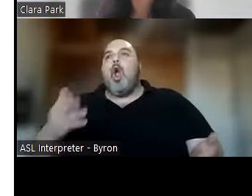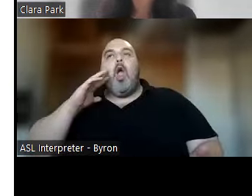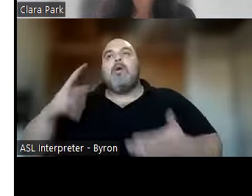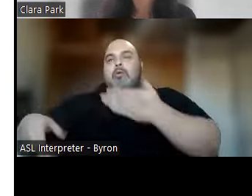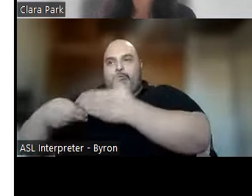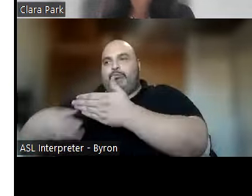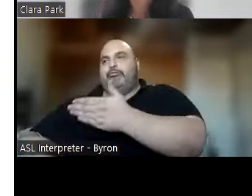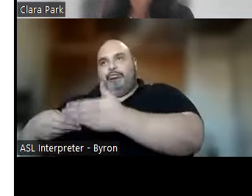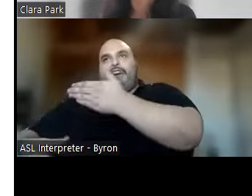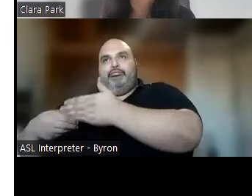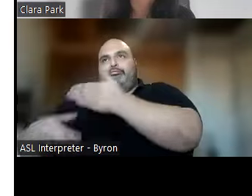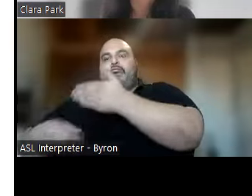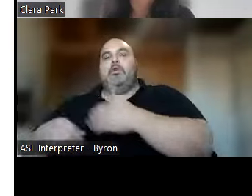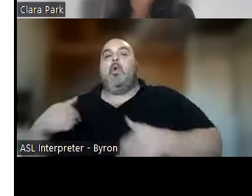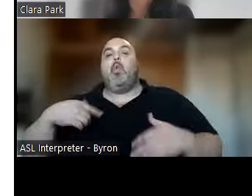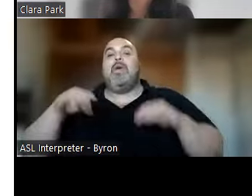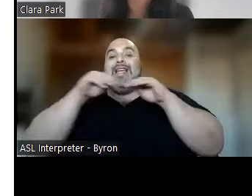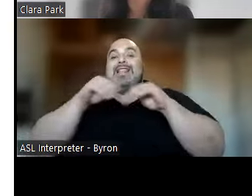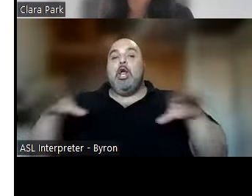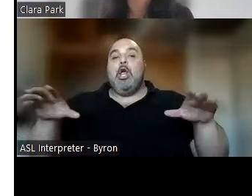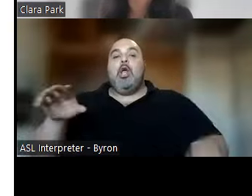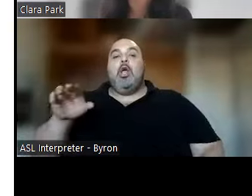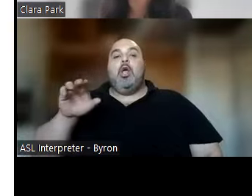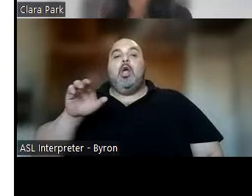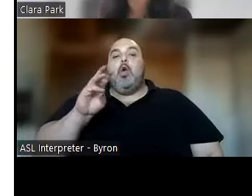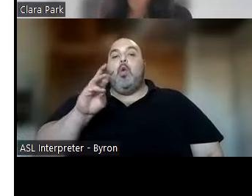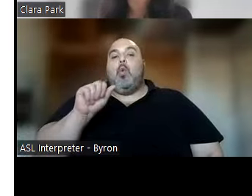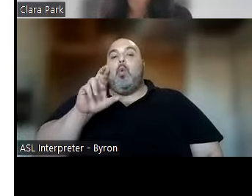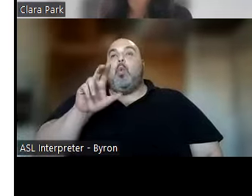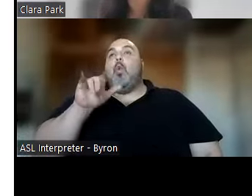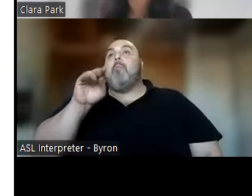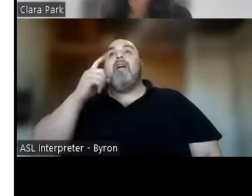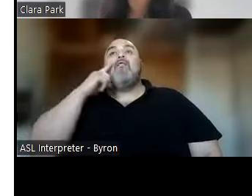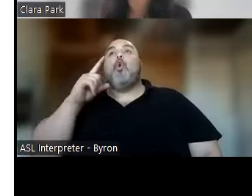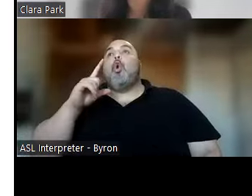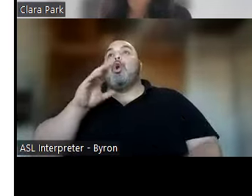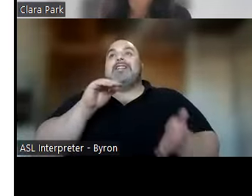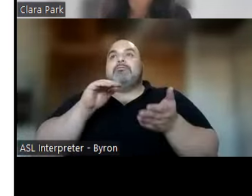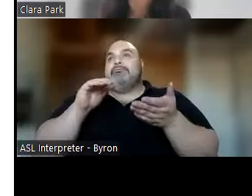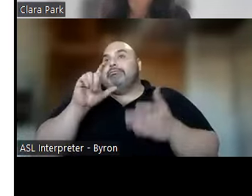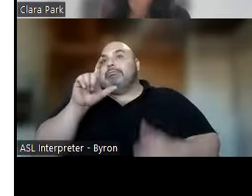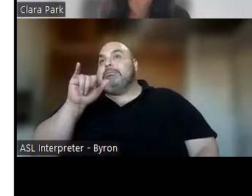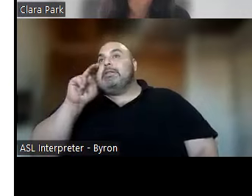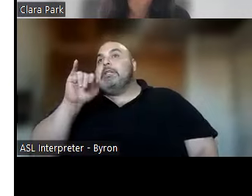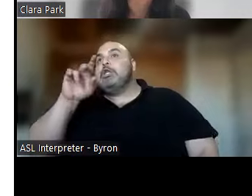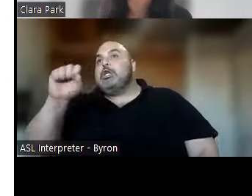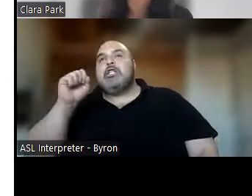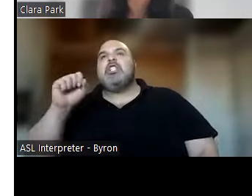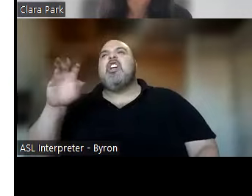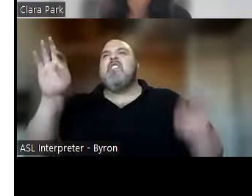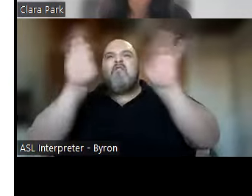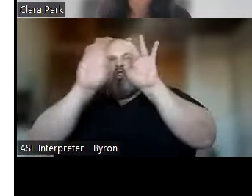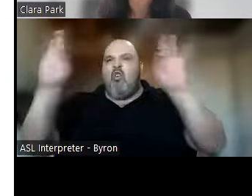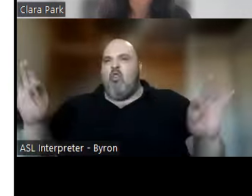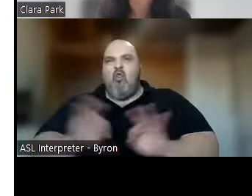it. We launched a warm line for clinicians. So currently it's a website form, so you just fill it out online.